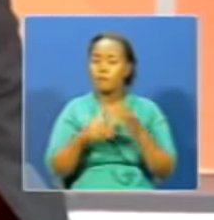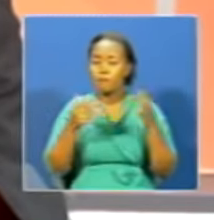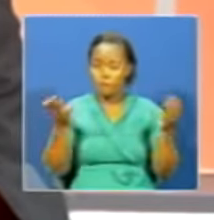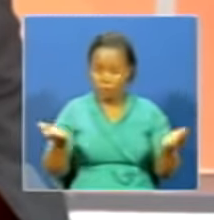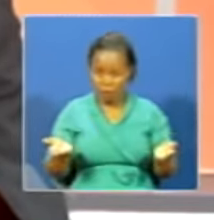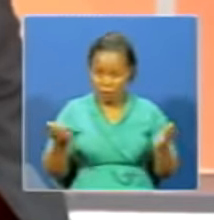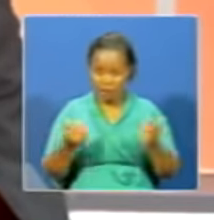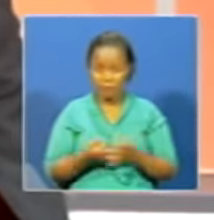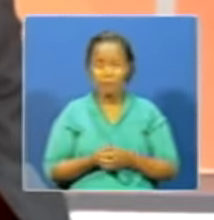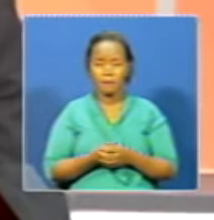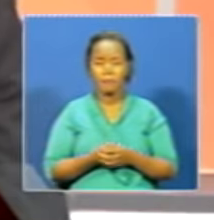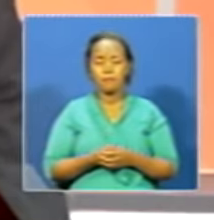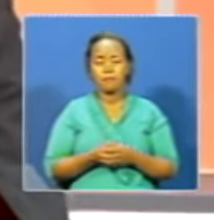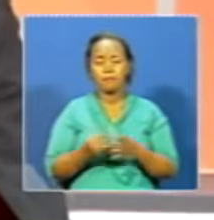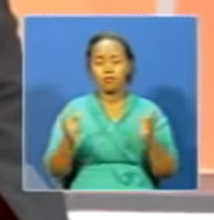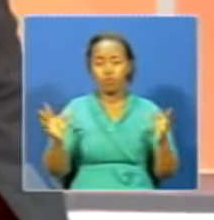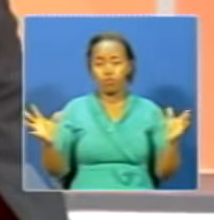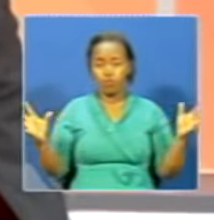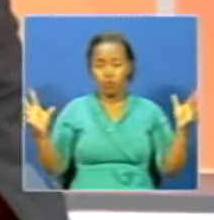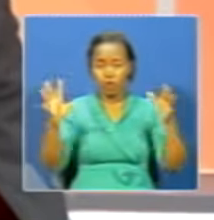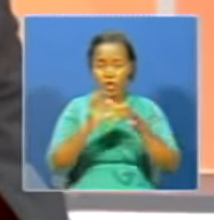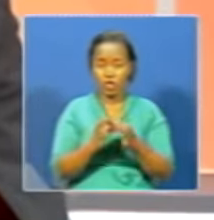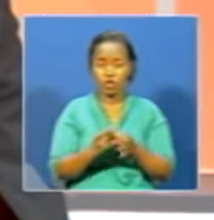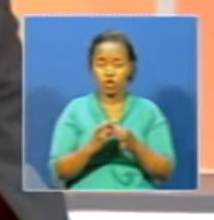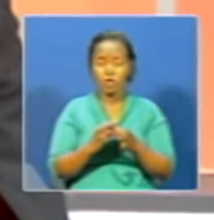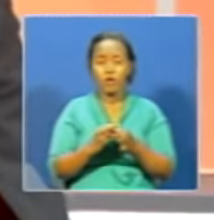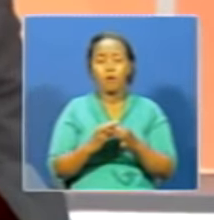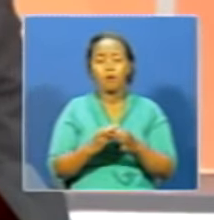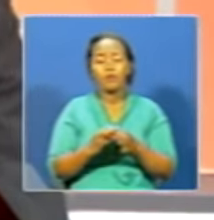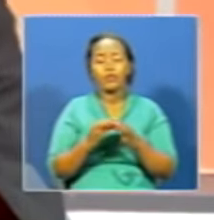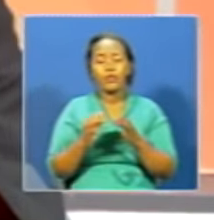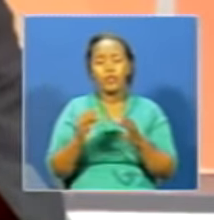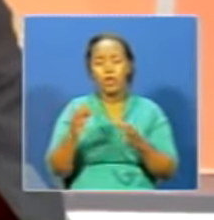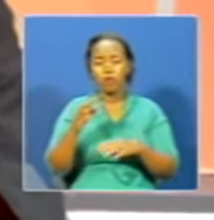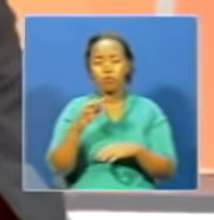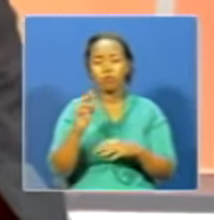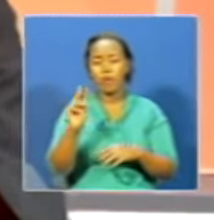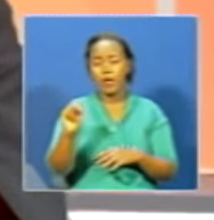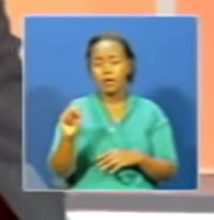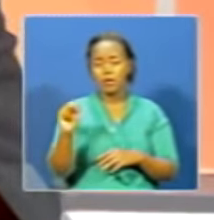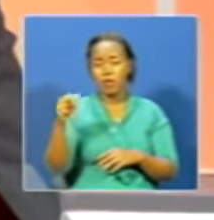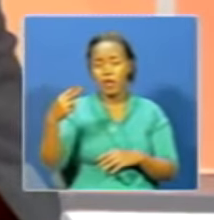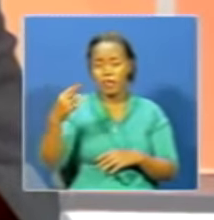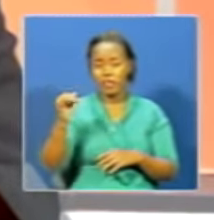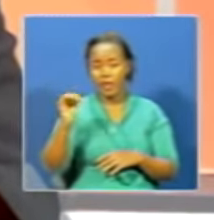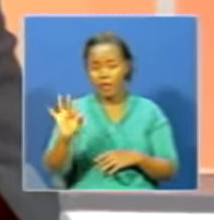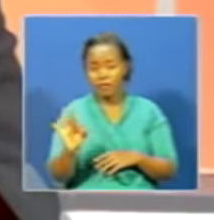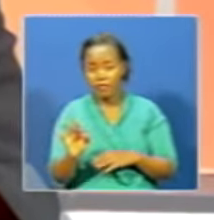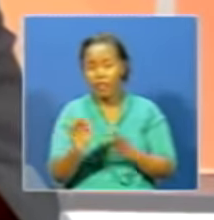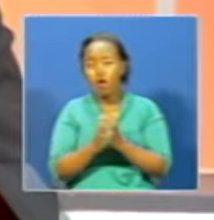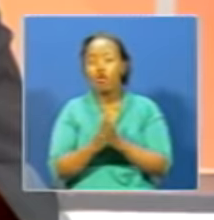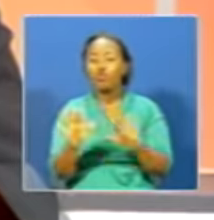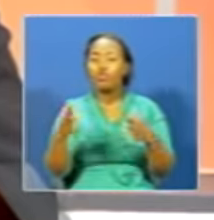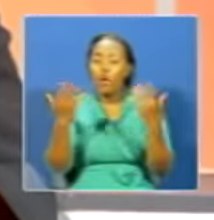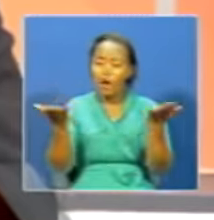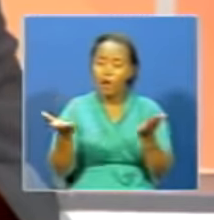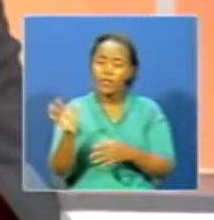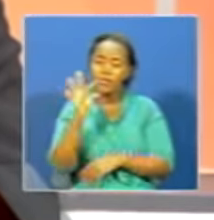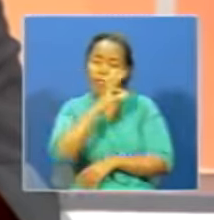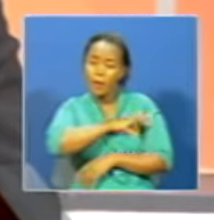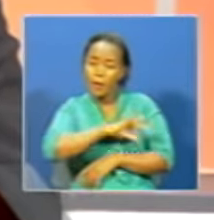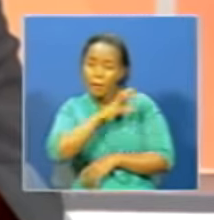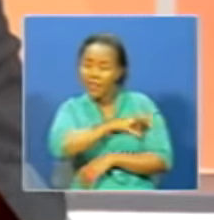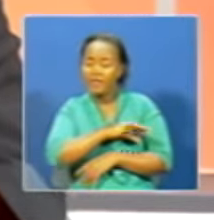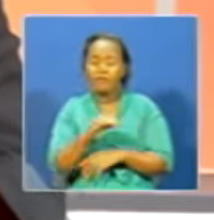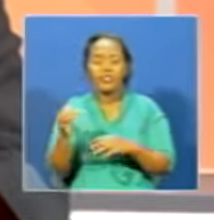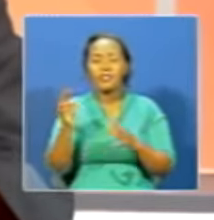connection between the hospital insurance fund yeah. and how it is reaching out to the ordinary